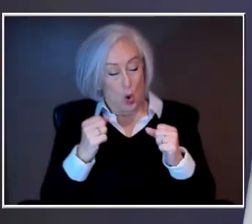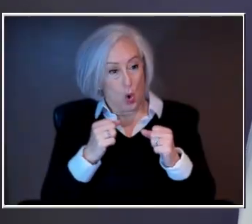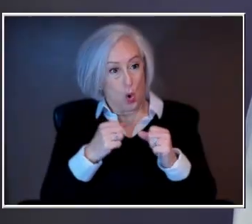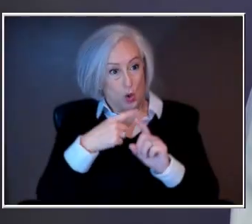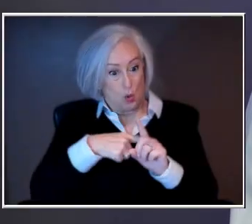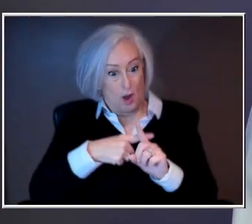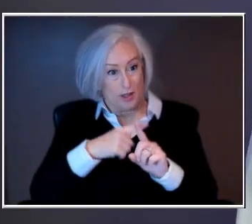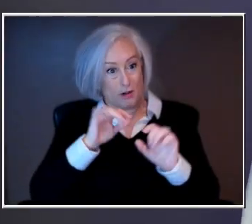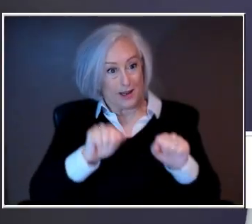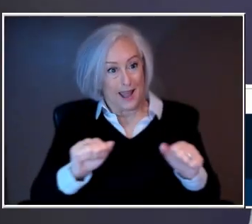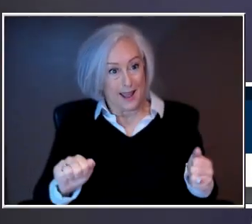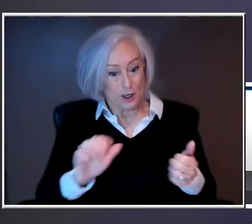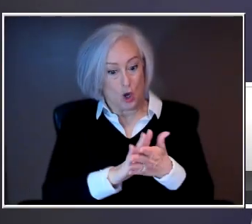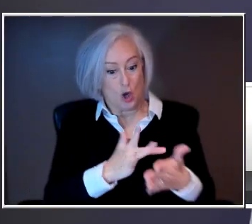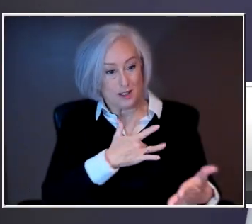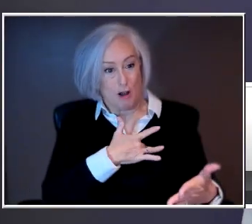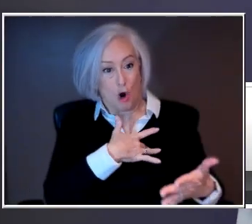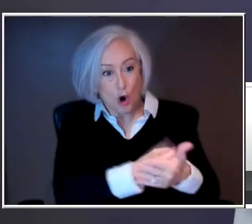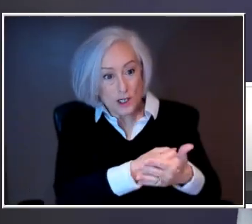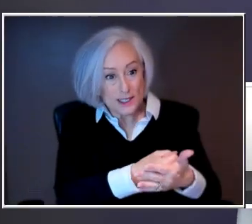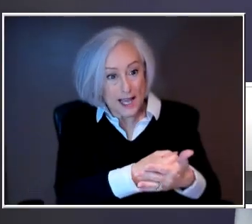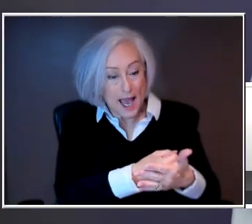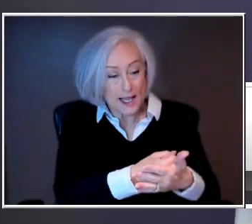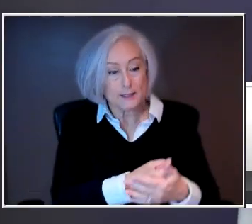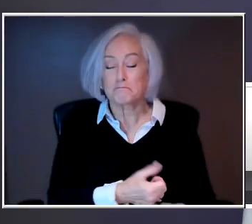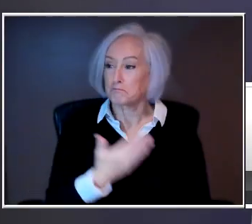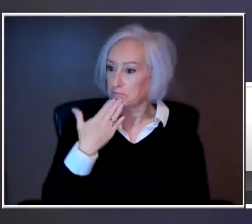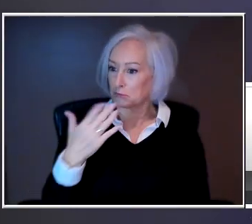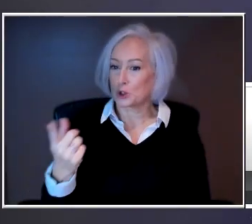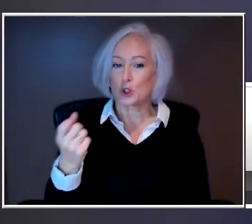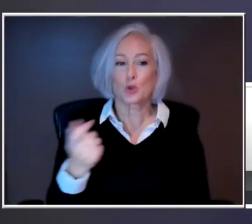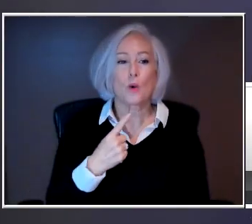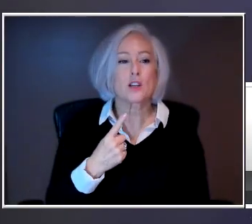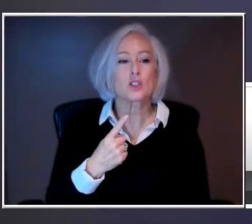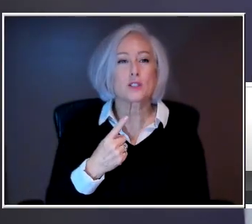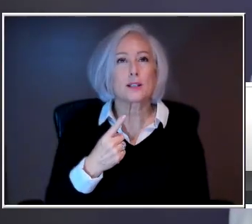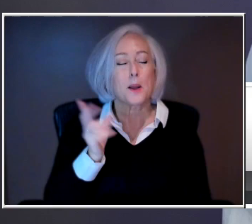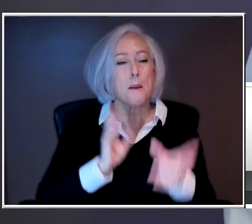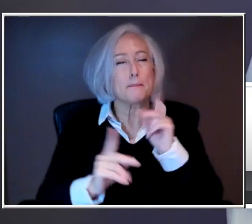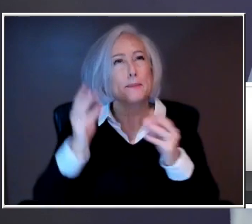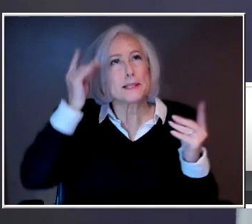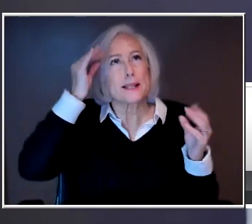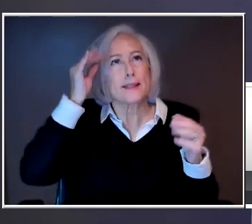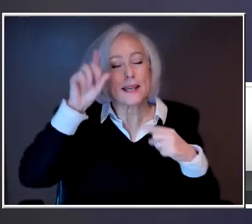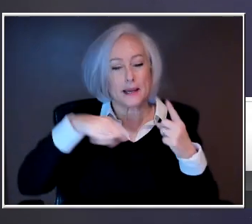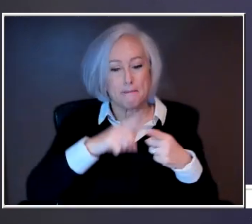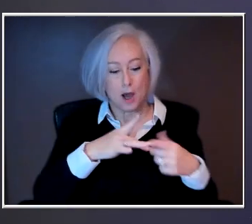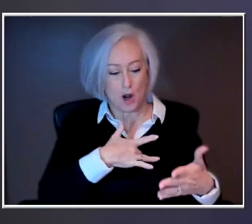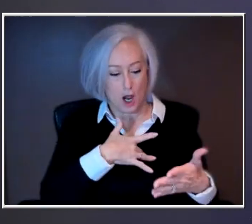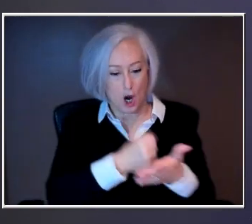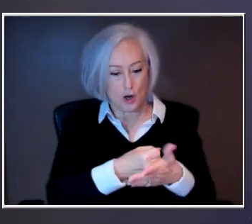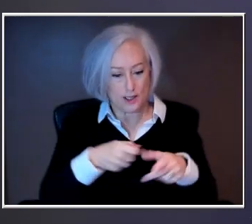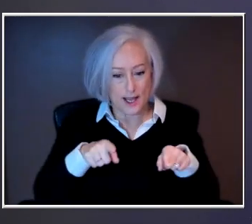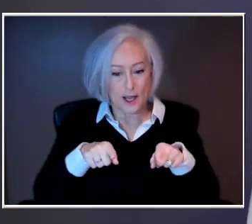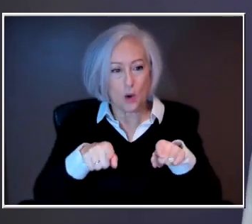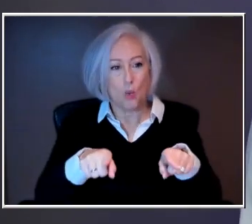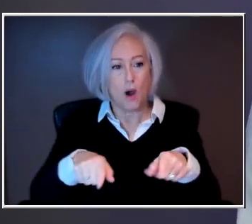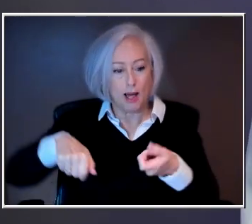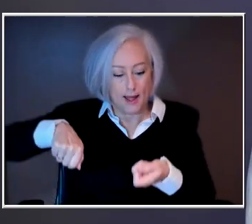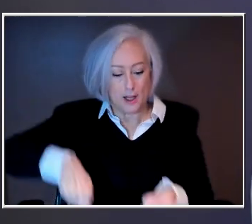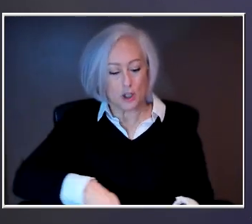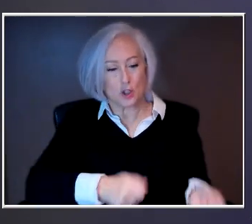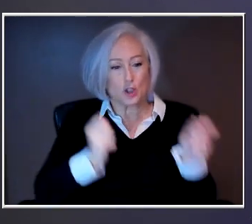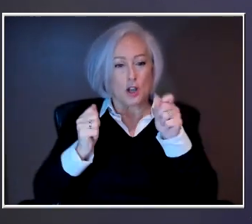good question. I think it's something that the public often thinks about is people having heart attack while shoveling snow. I don't think that cold